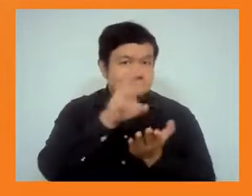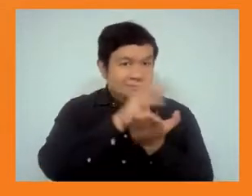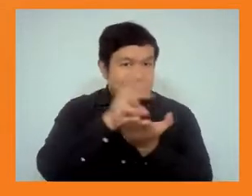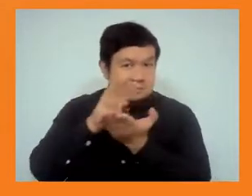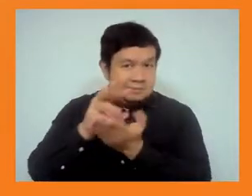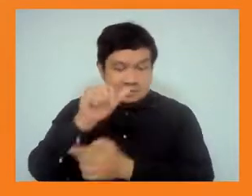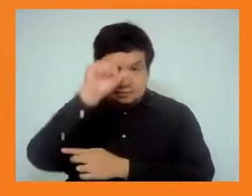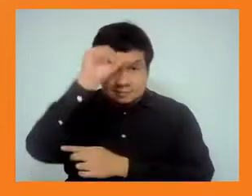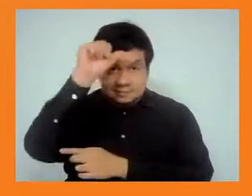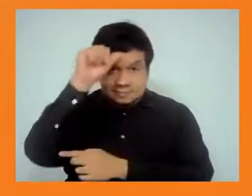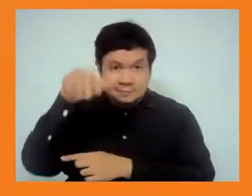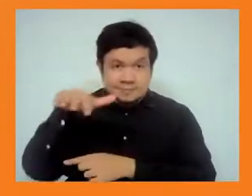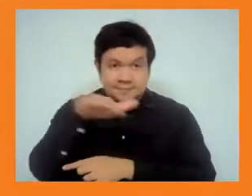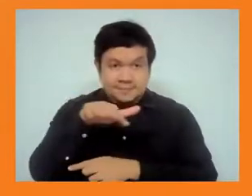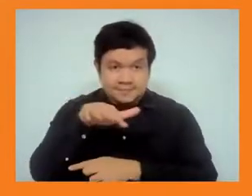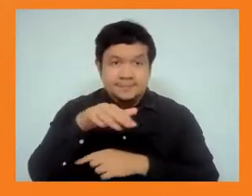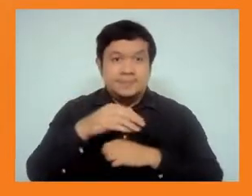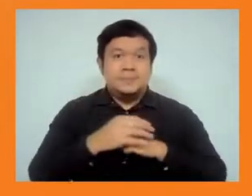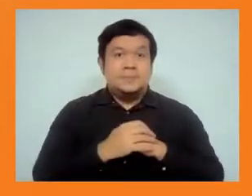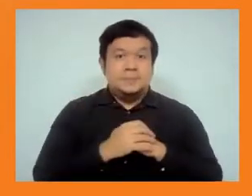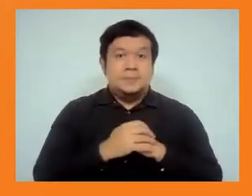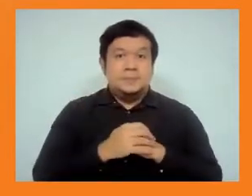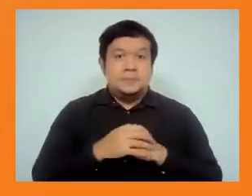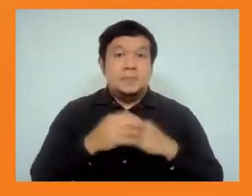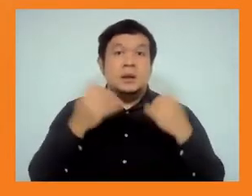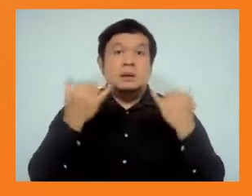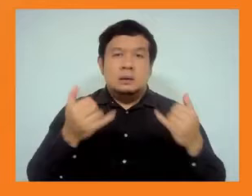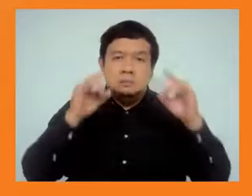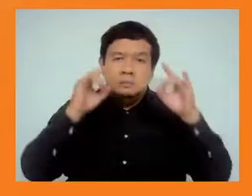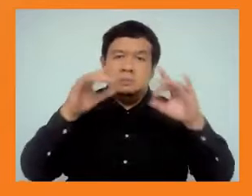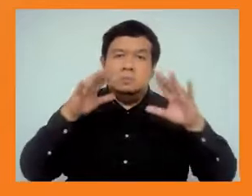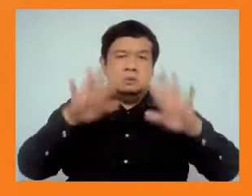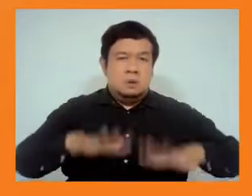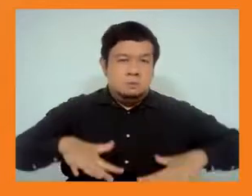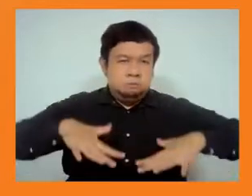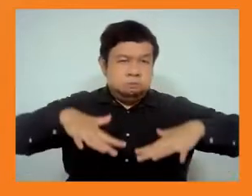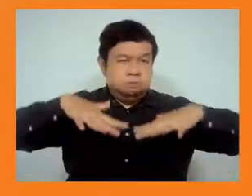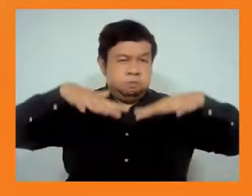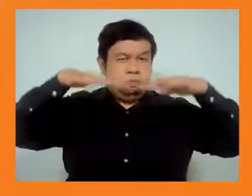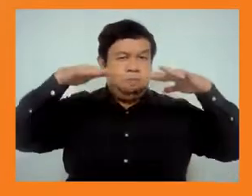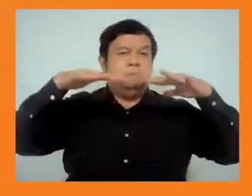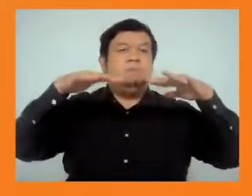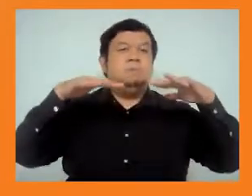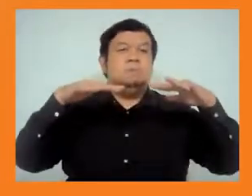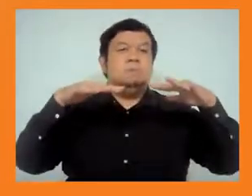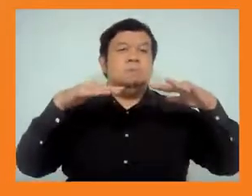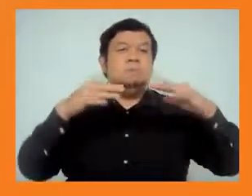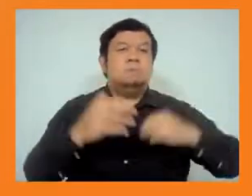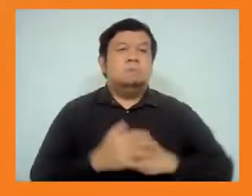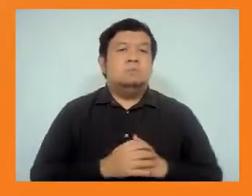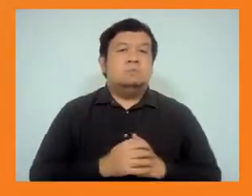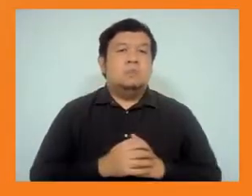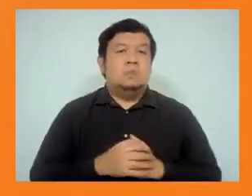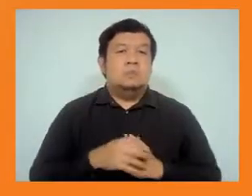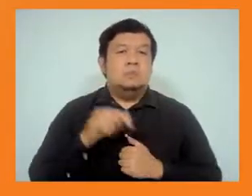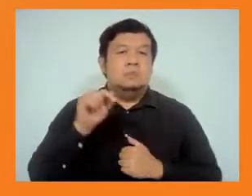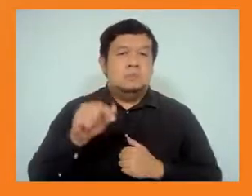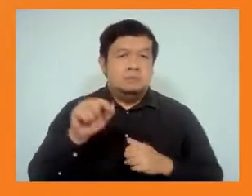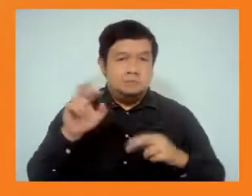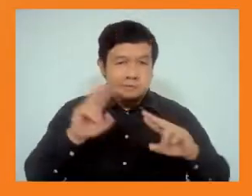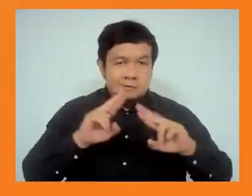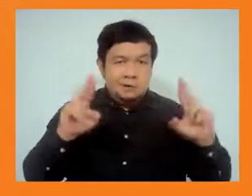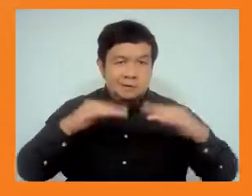crossed. Moving on. To the next speaker, and this is our last speaker from the civil society side, I will call